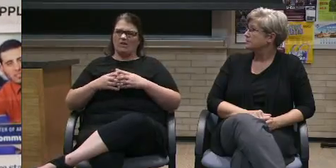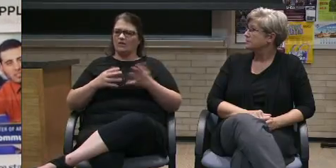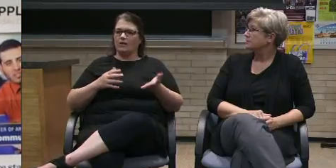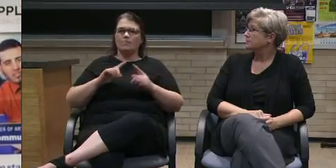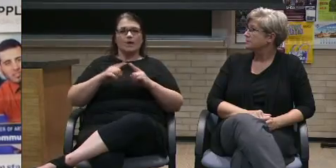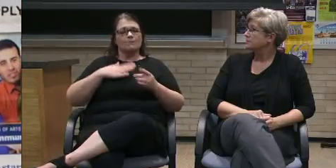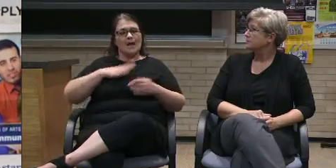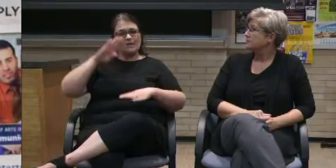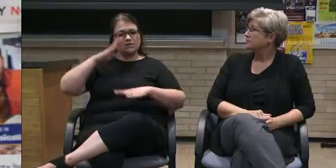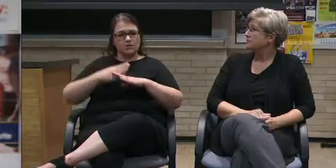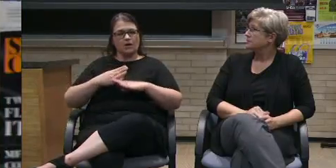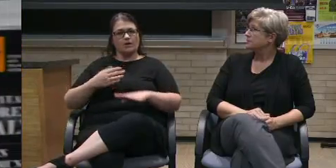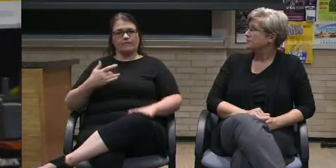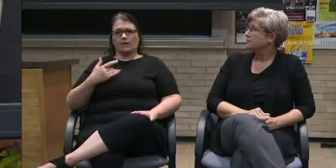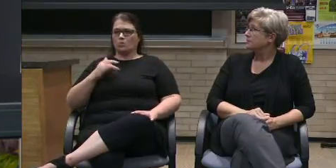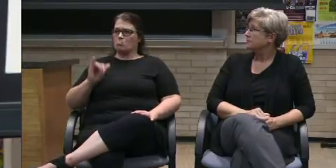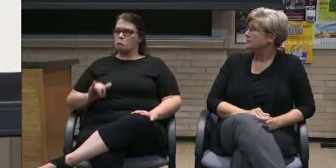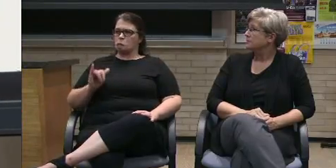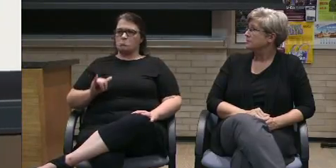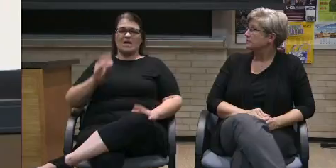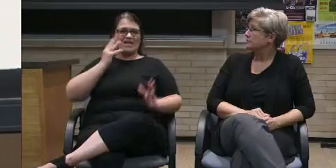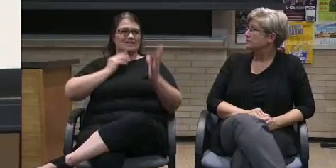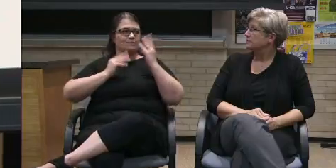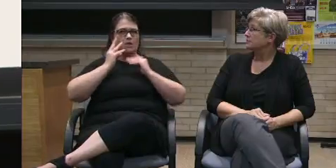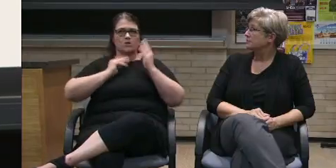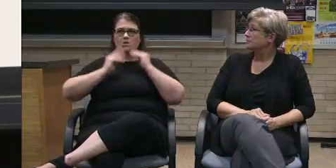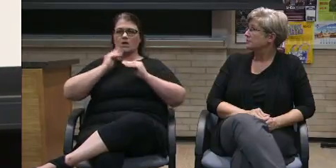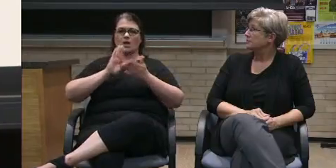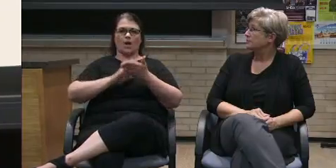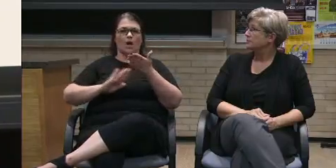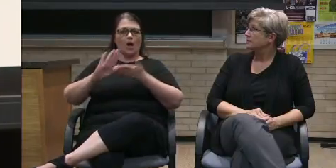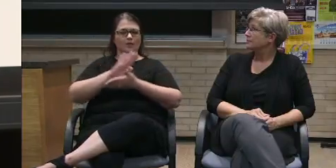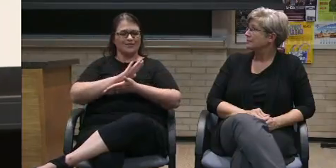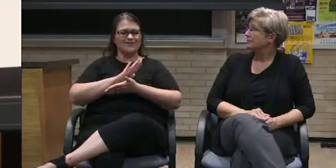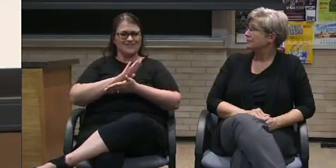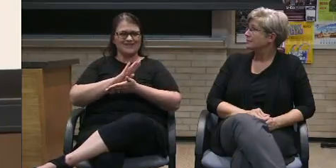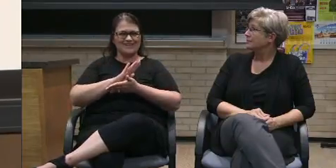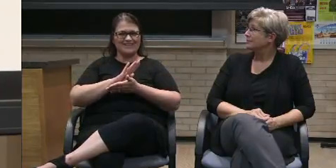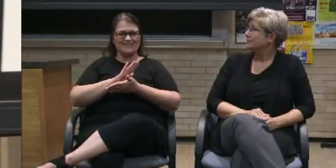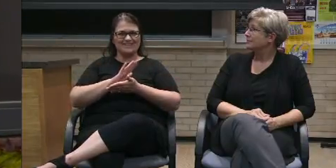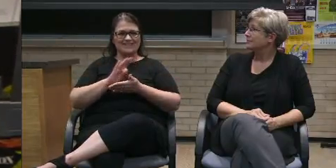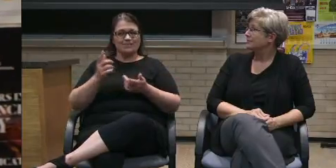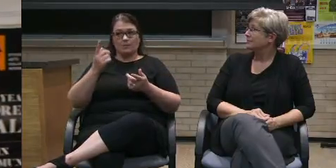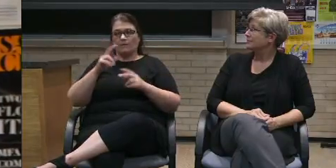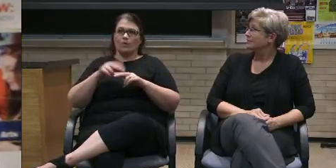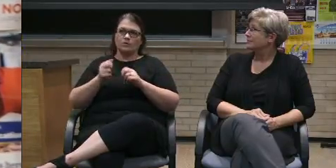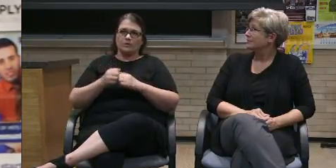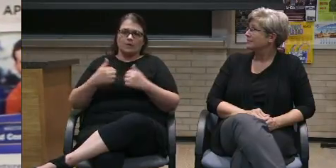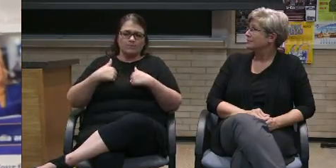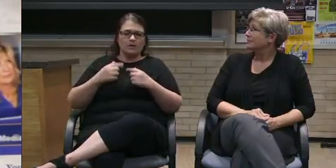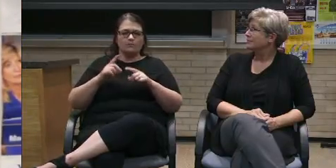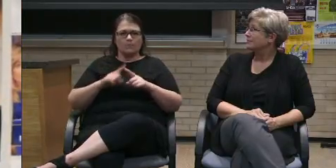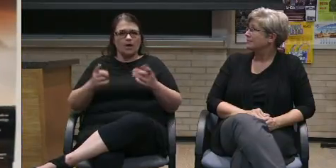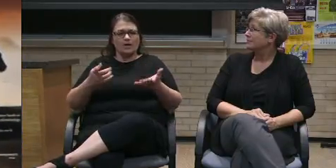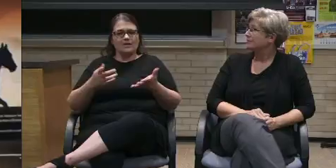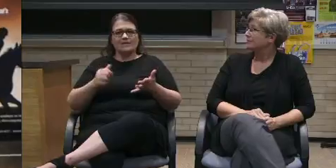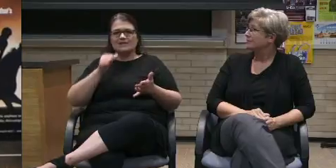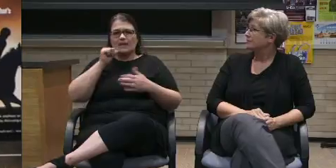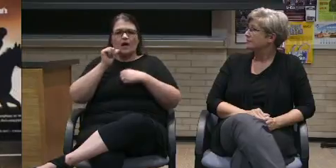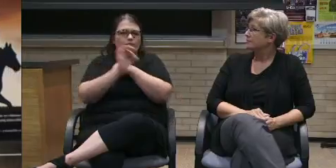has a sense of he's been on a college campus all the time. Well, of course, he's coming with me. But it's not a foreign